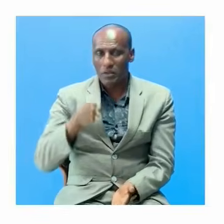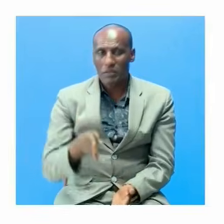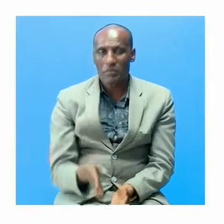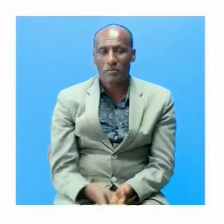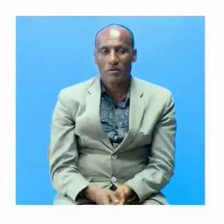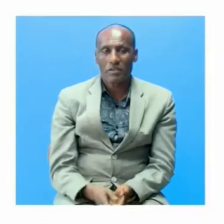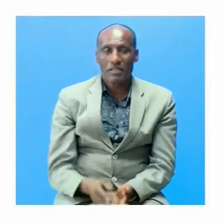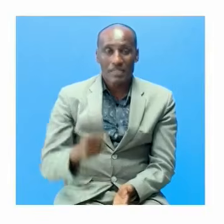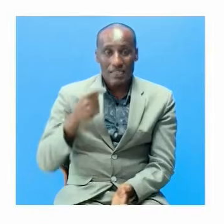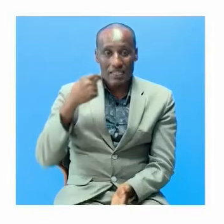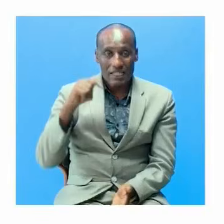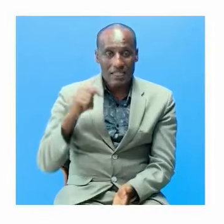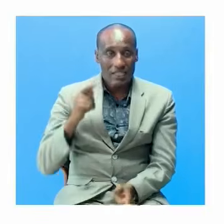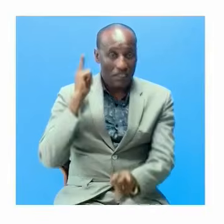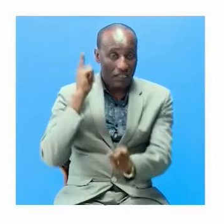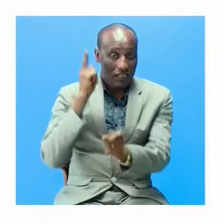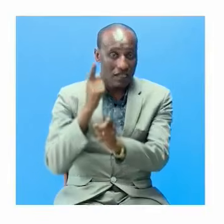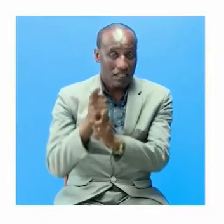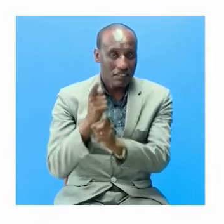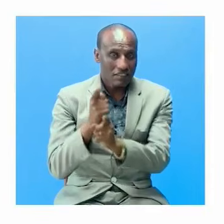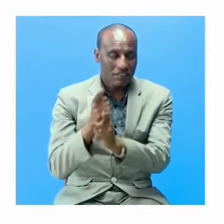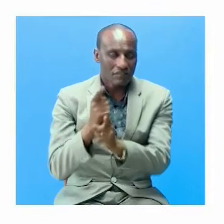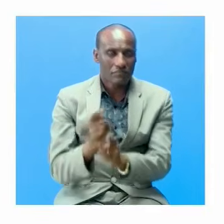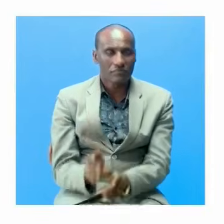It could be